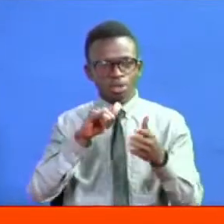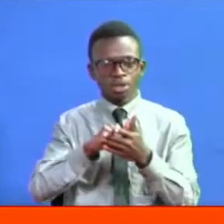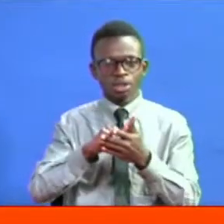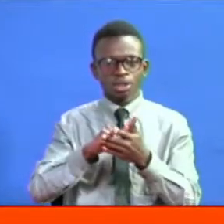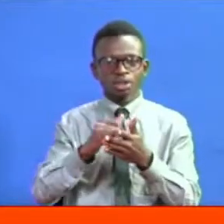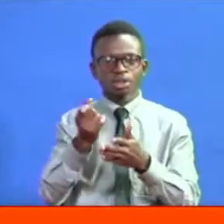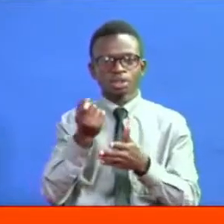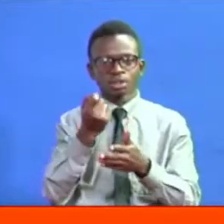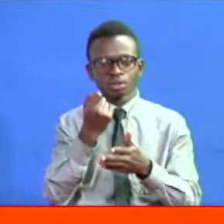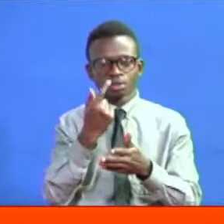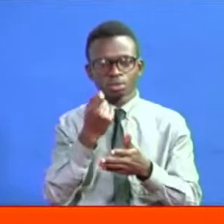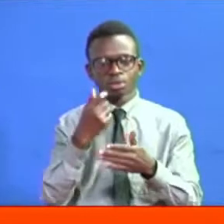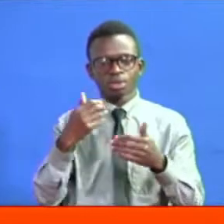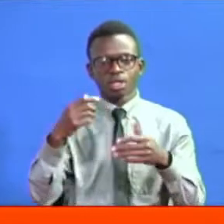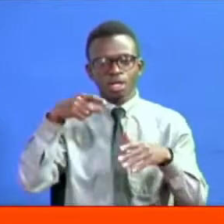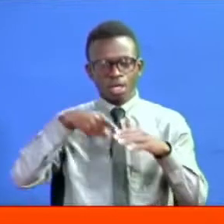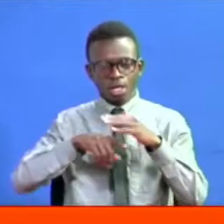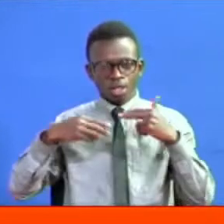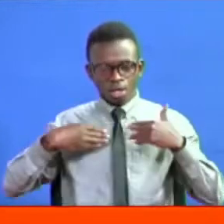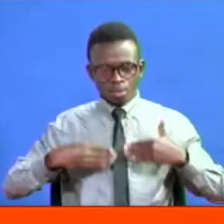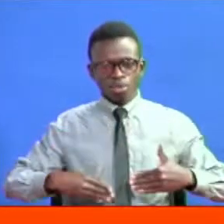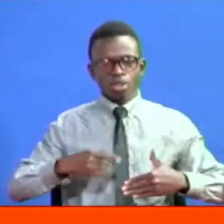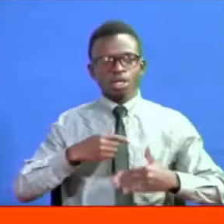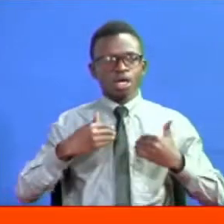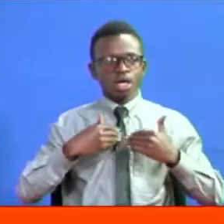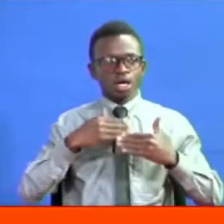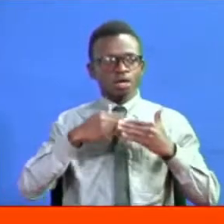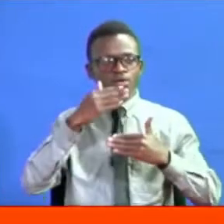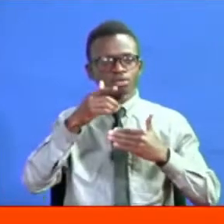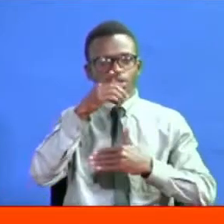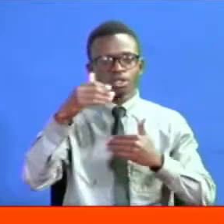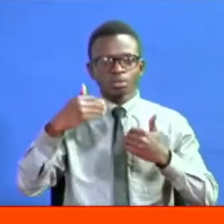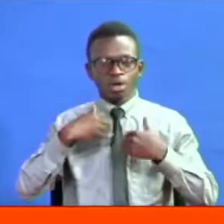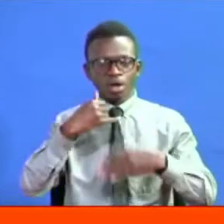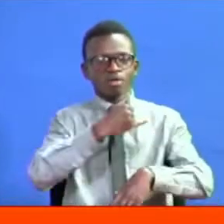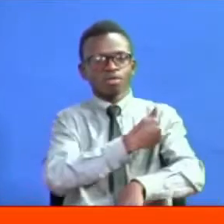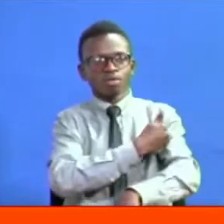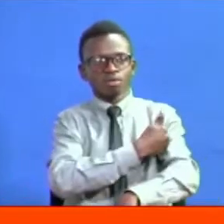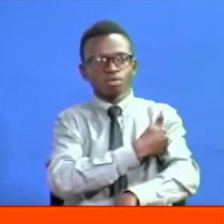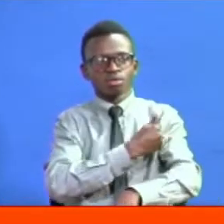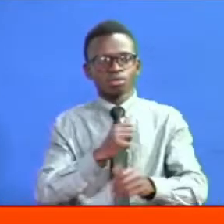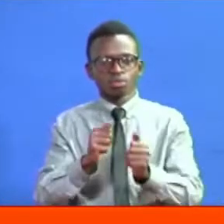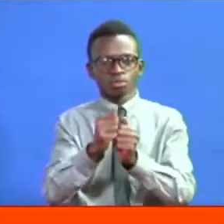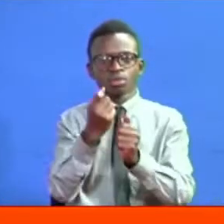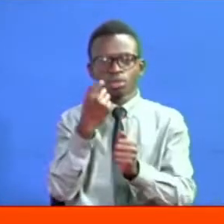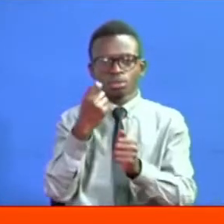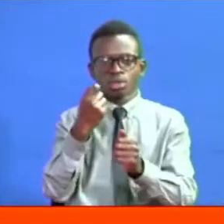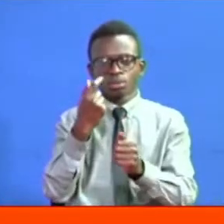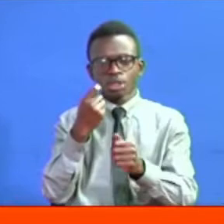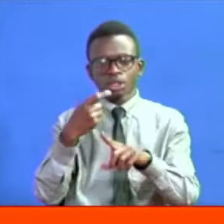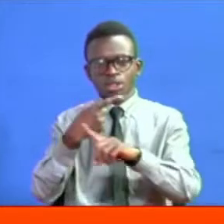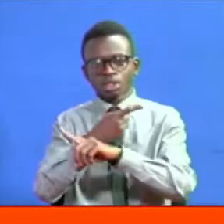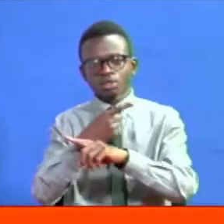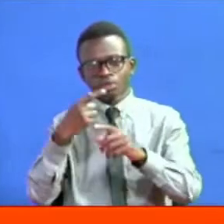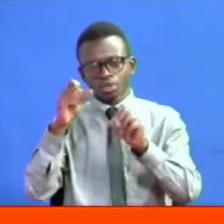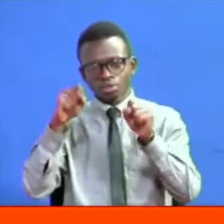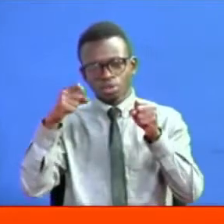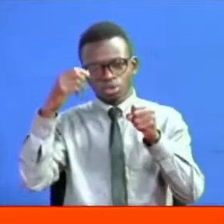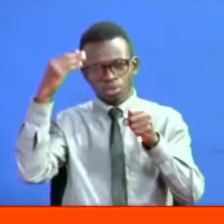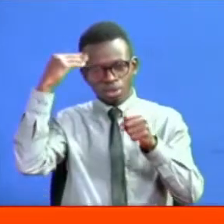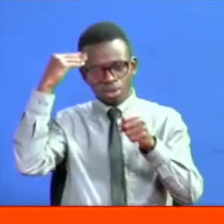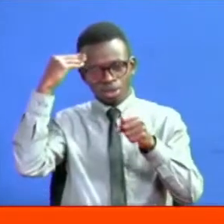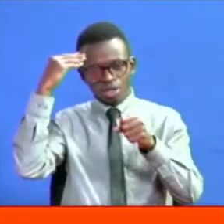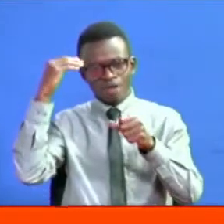had entered her body after she had been injected with nandrolone and to treat a headache and general body weakness